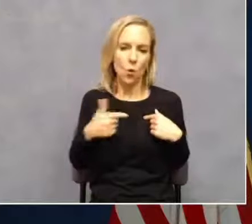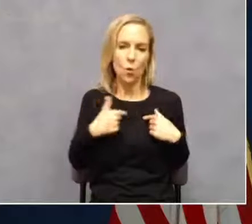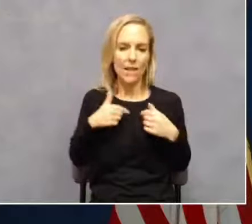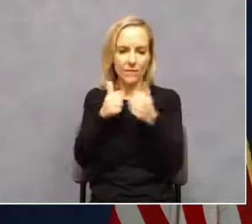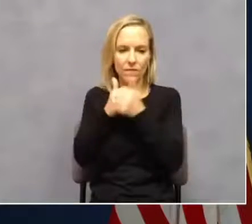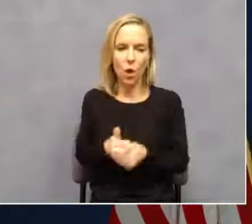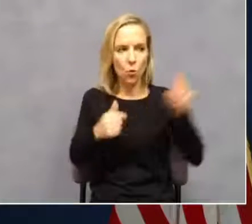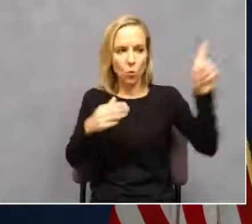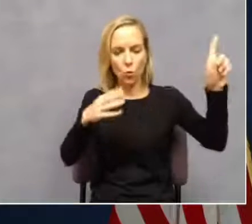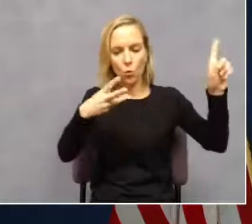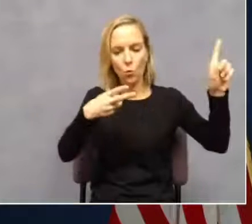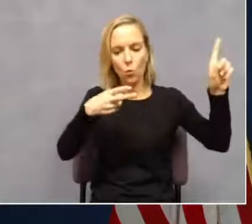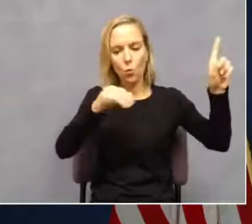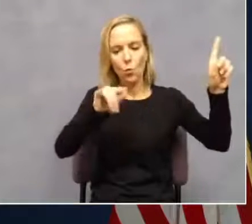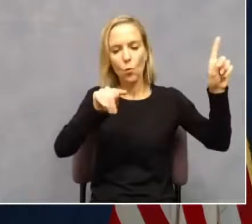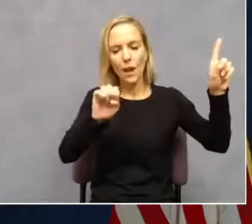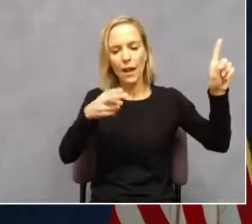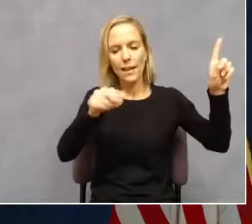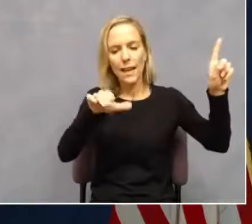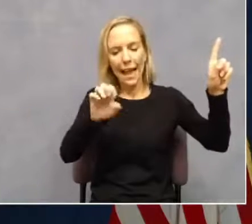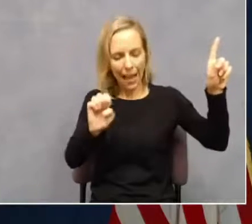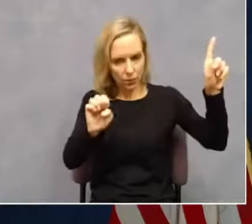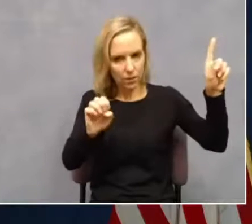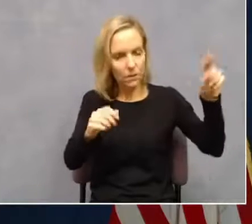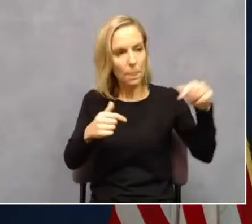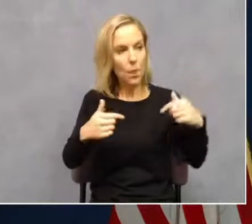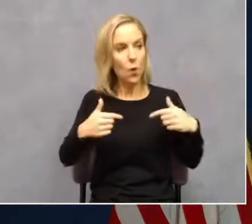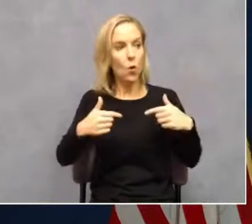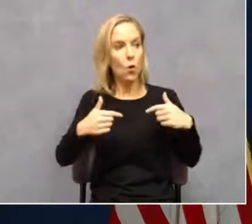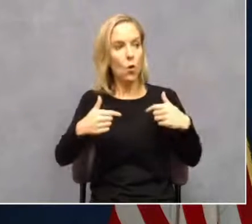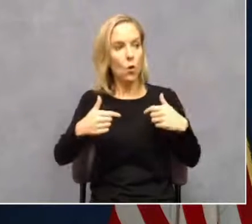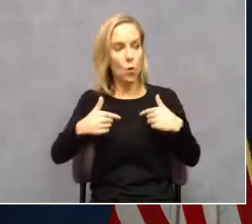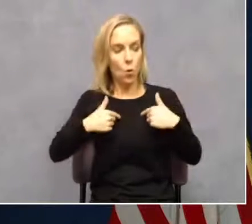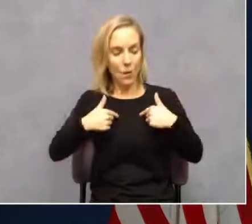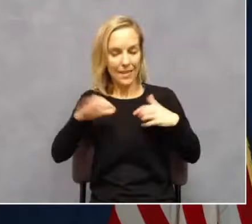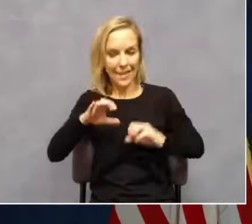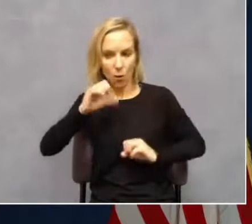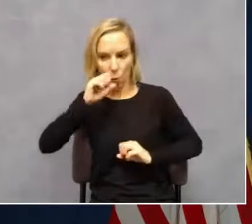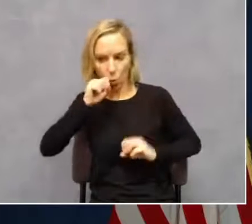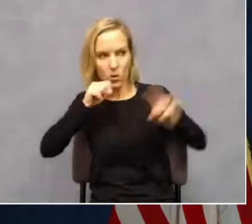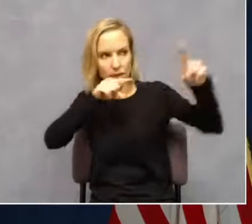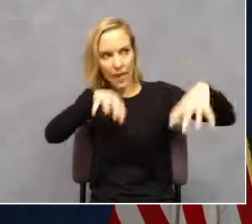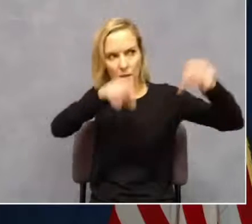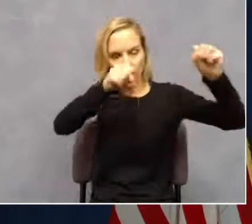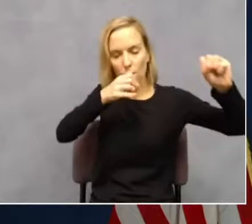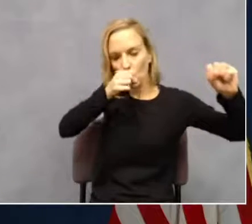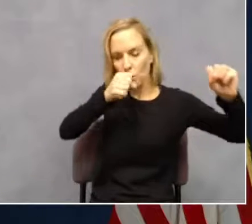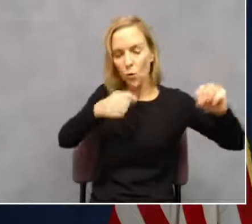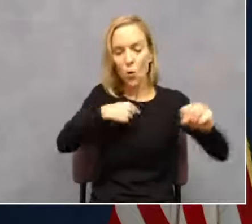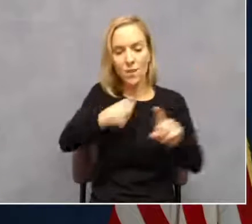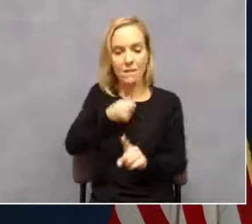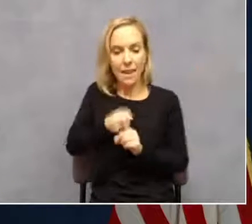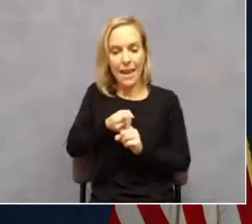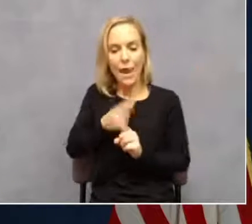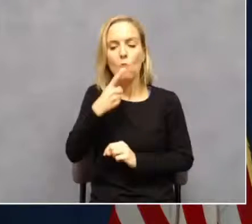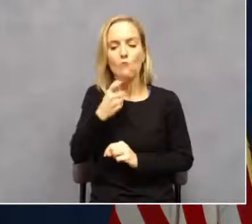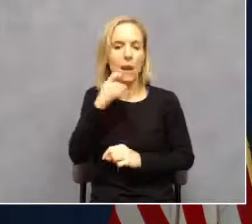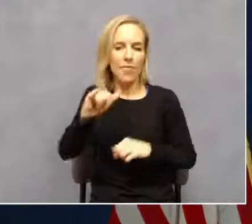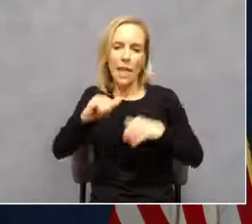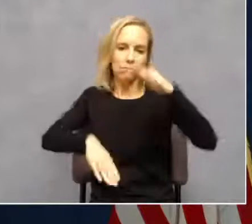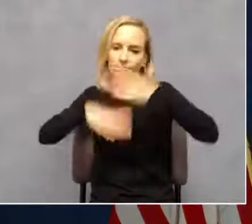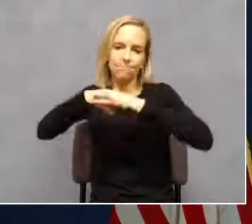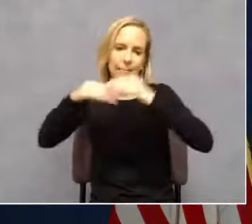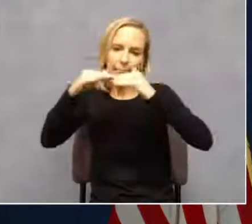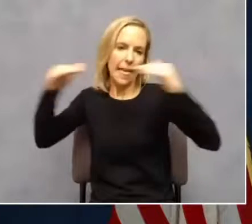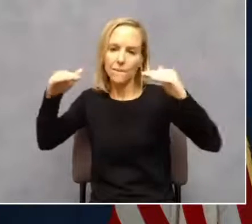Actually, they adopted orange shortly after we did. And so when we hit red, that's the top level, and we need